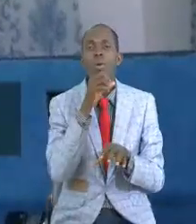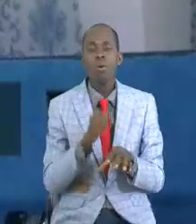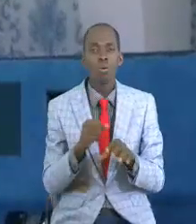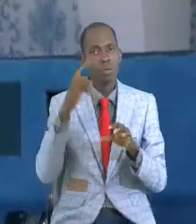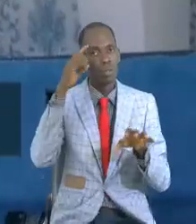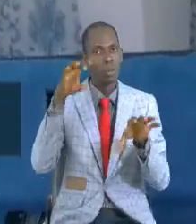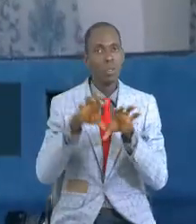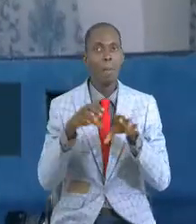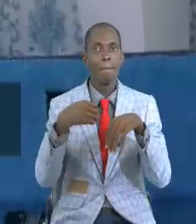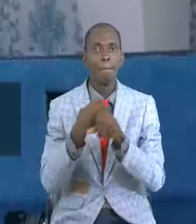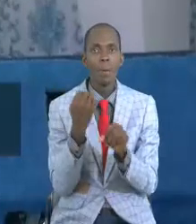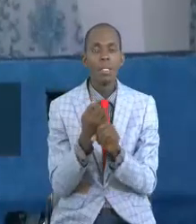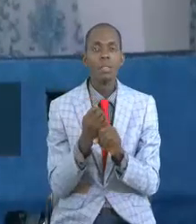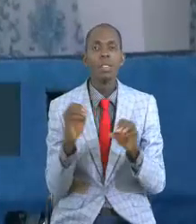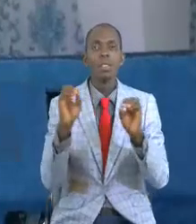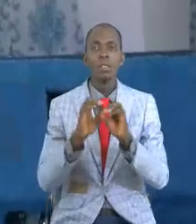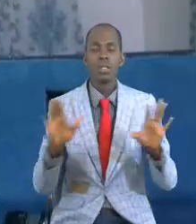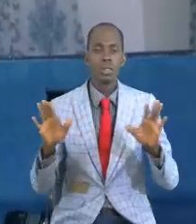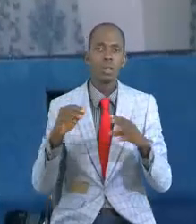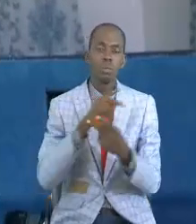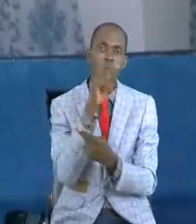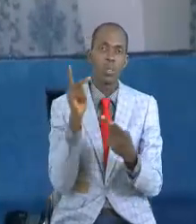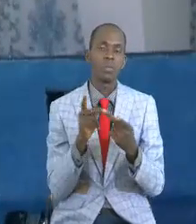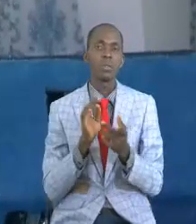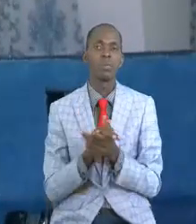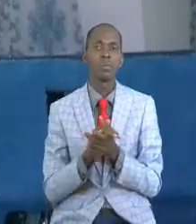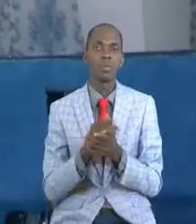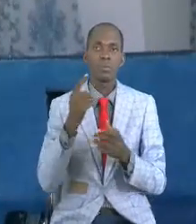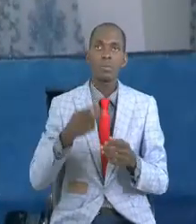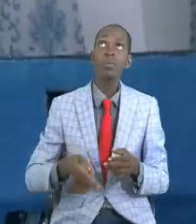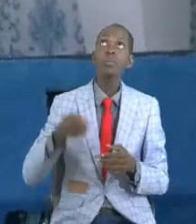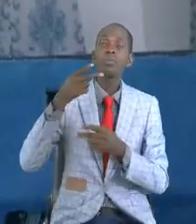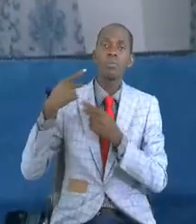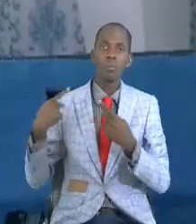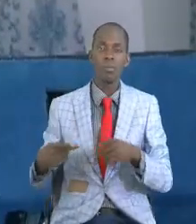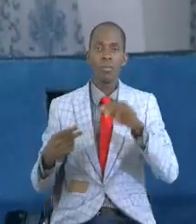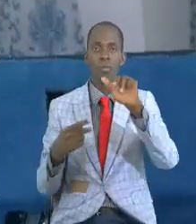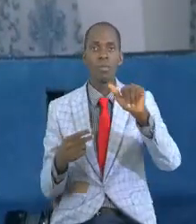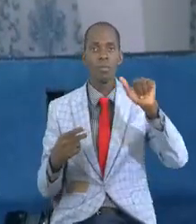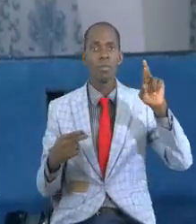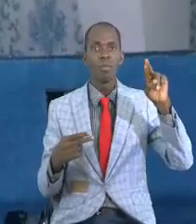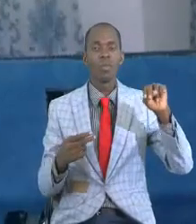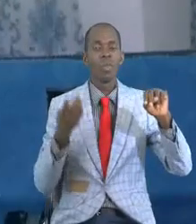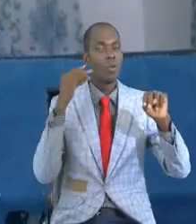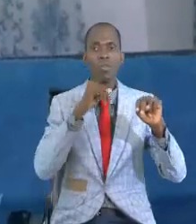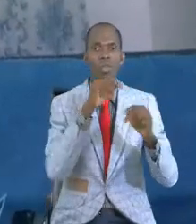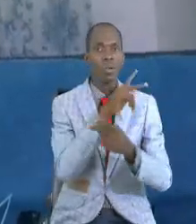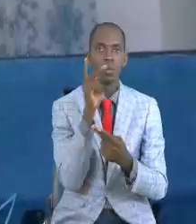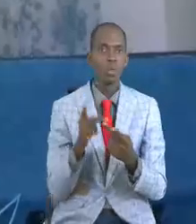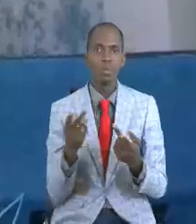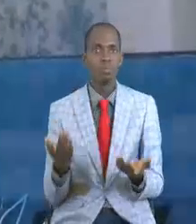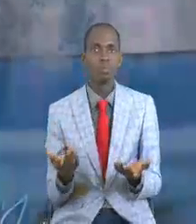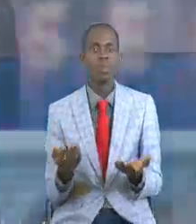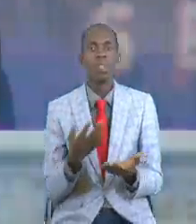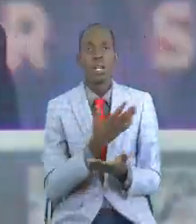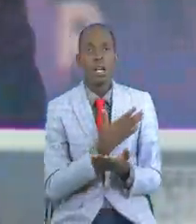made nothing perfect. The high priest himself, Aaron, was not perfect. And his